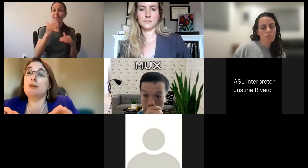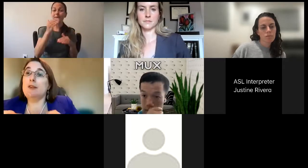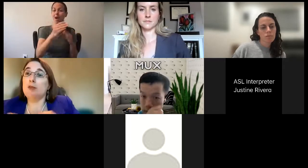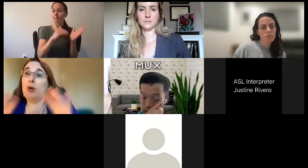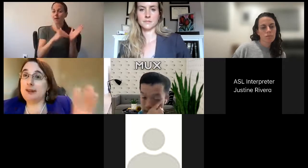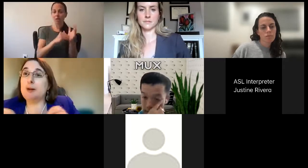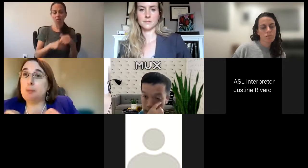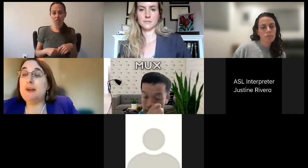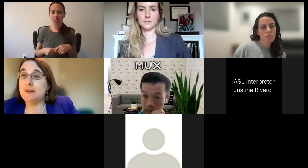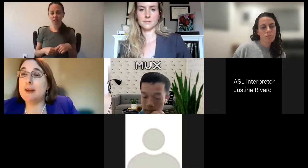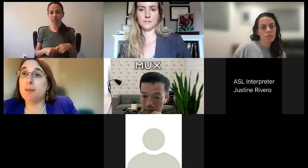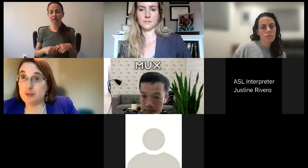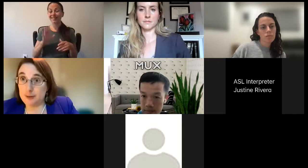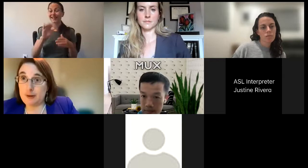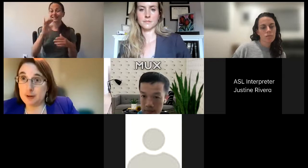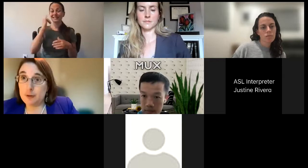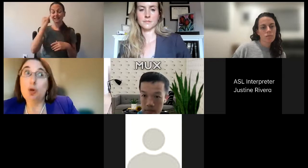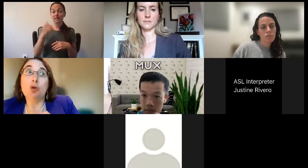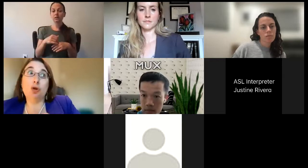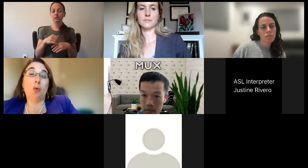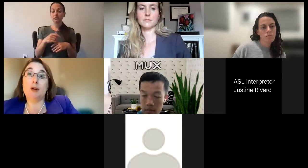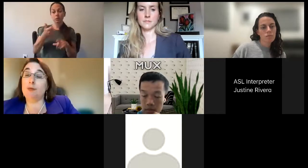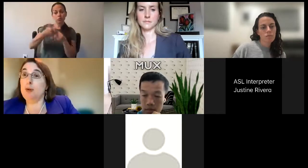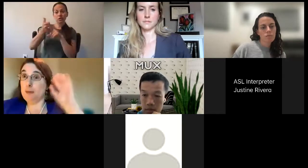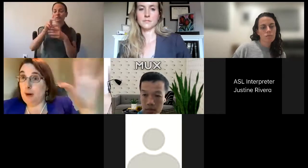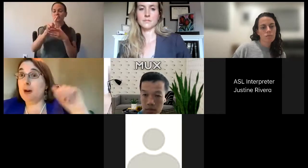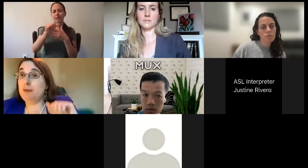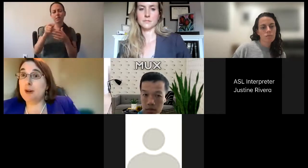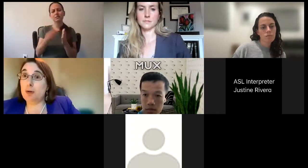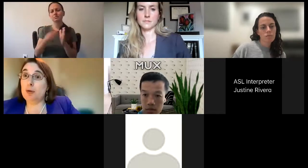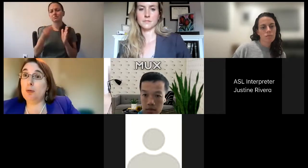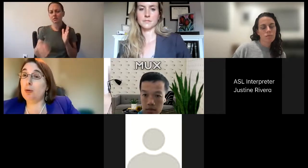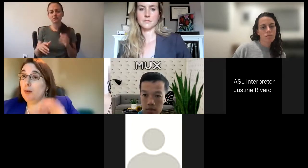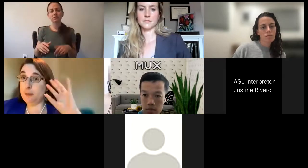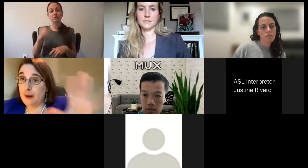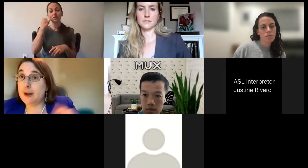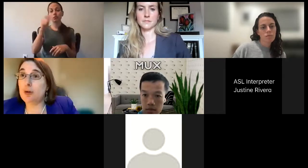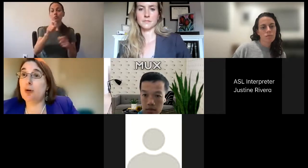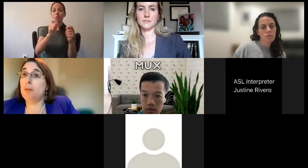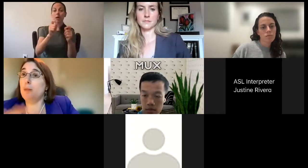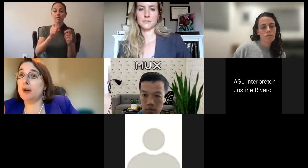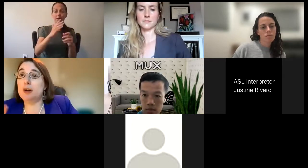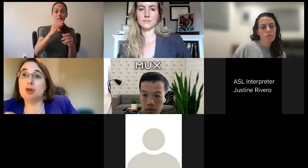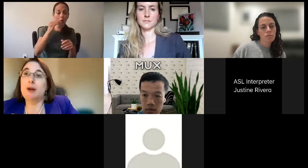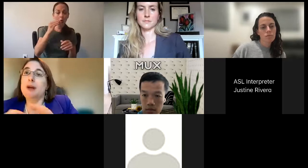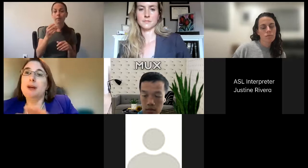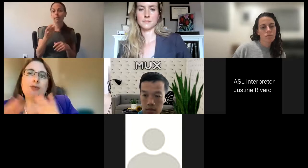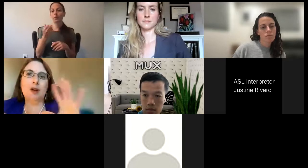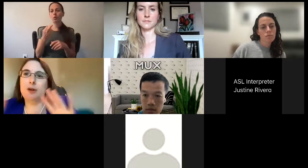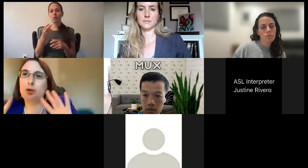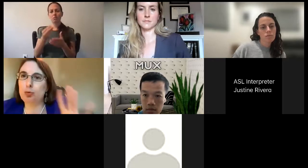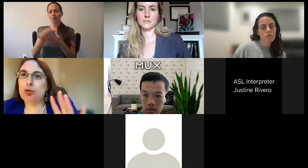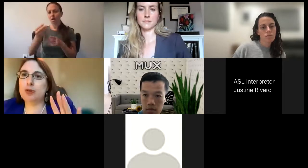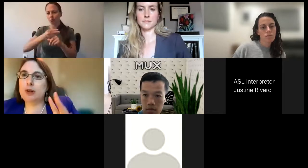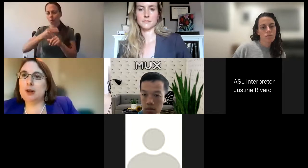That's the whole idea that being disabled is expensive. So if you need to modify your home or you need to buy your home, mortgage, it's